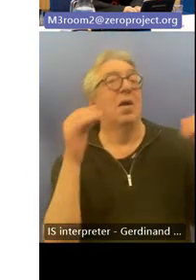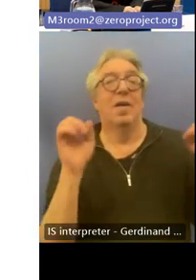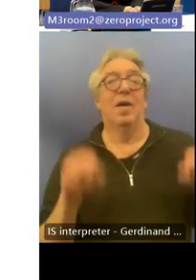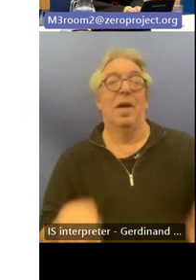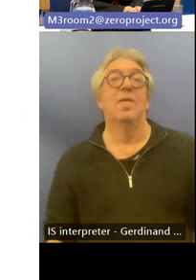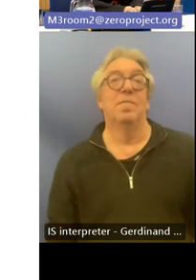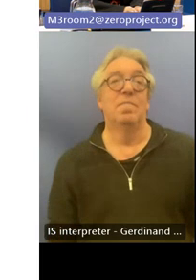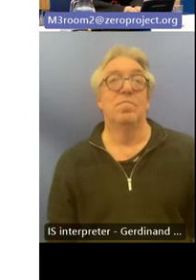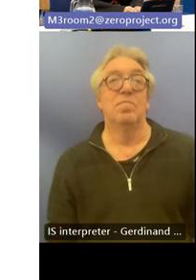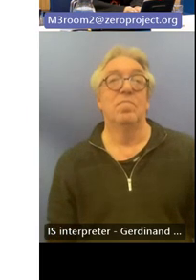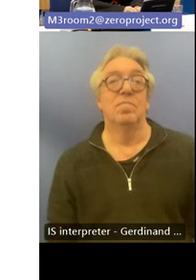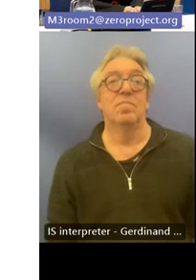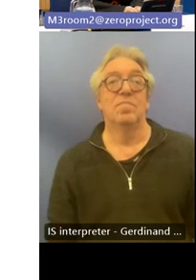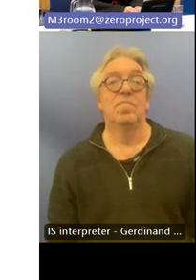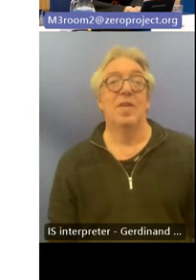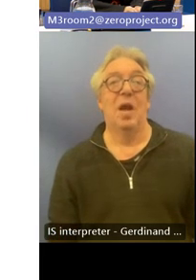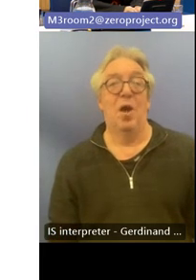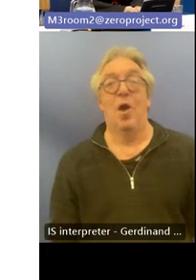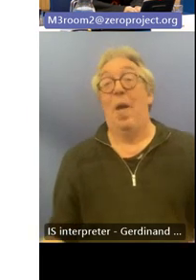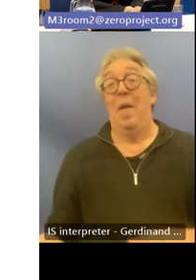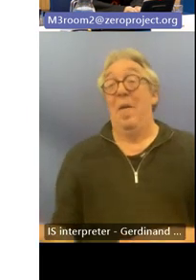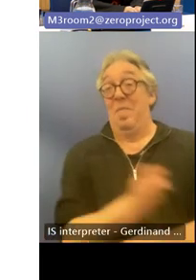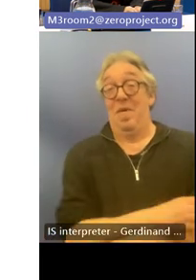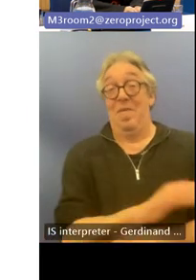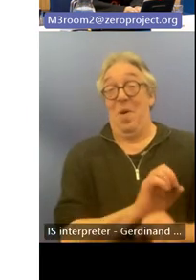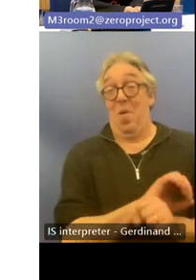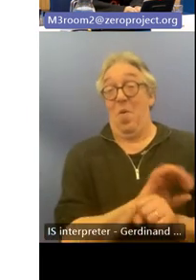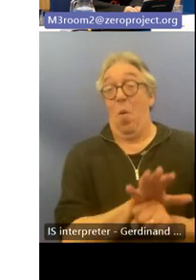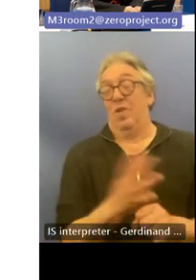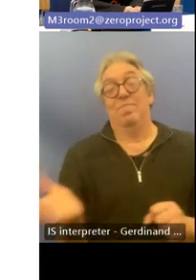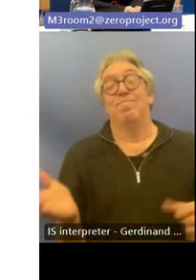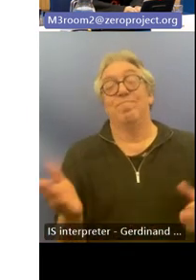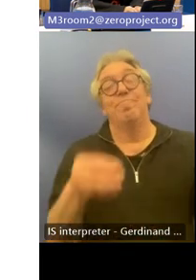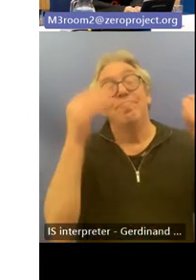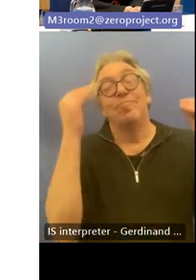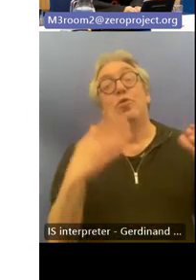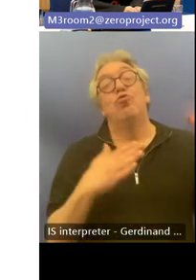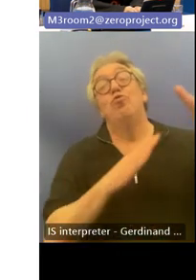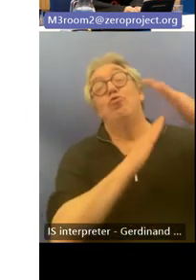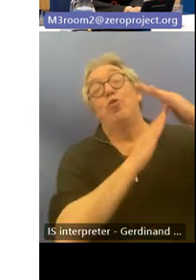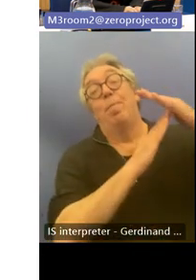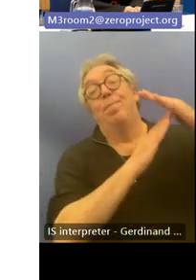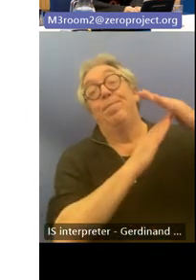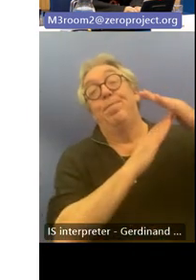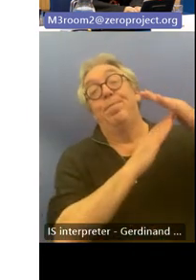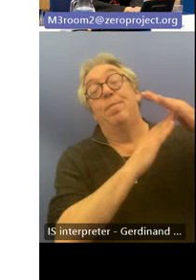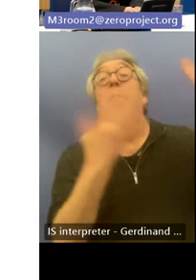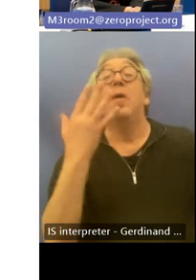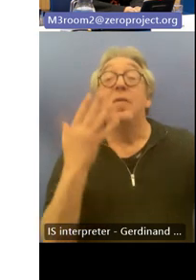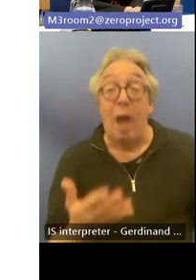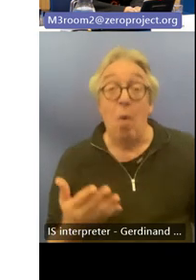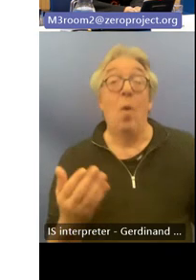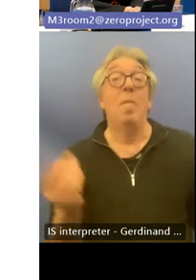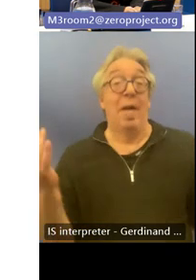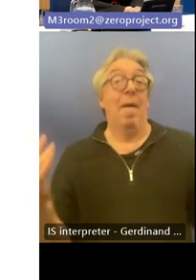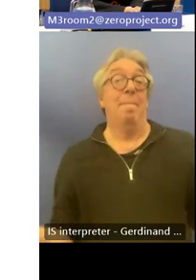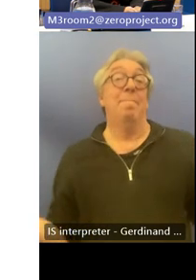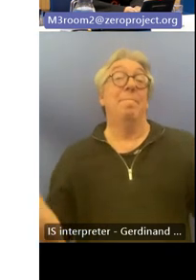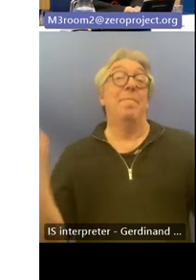was paused since COVID pandemic. We have some to showcase our